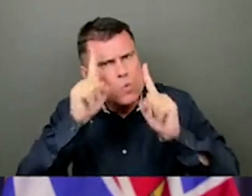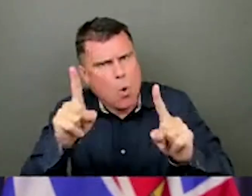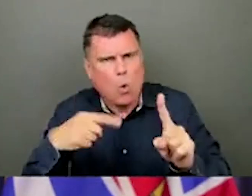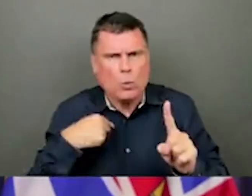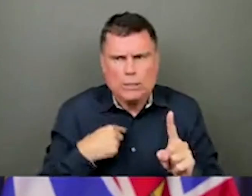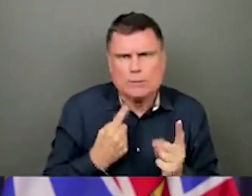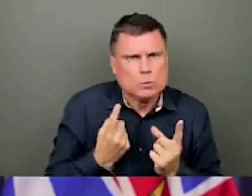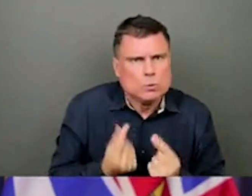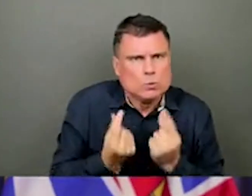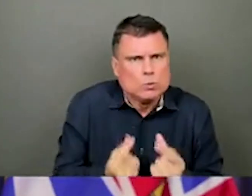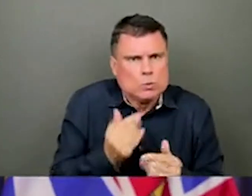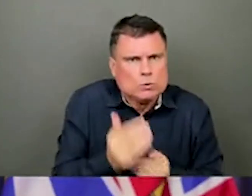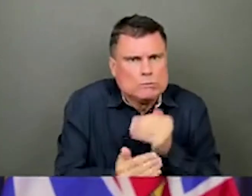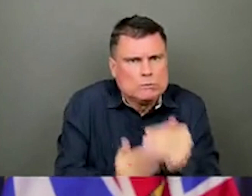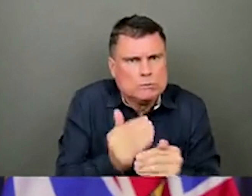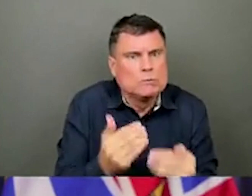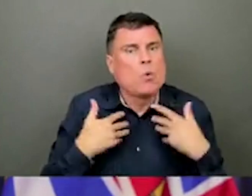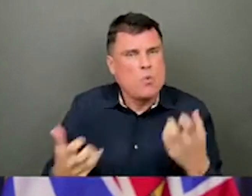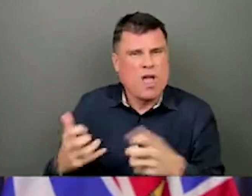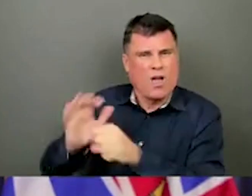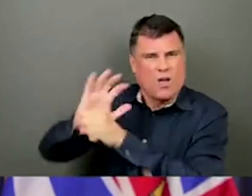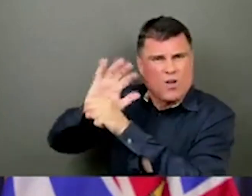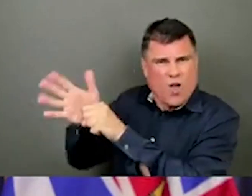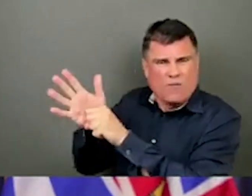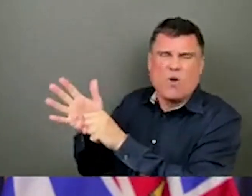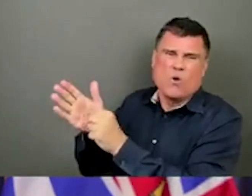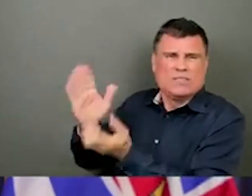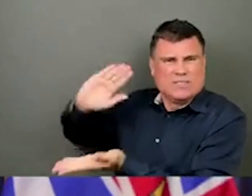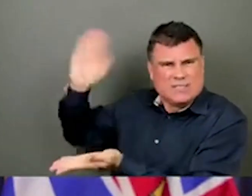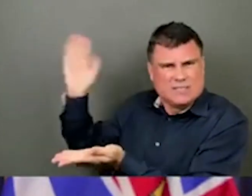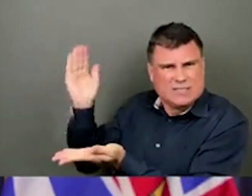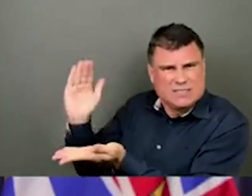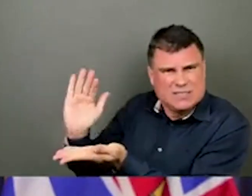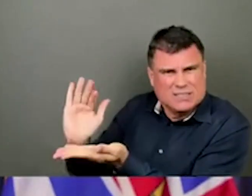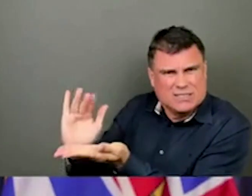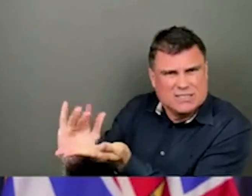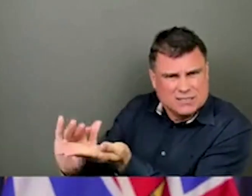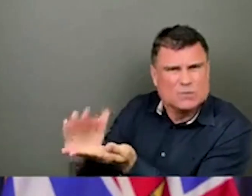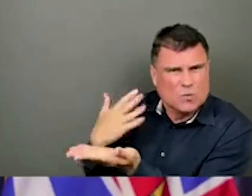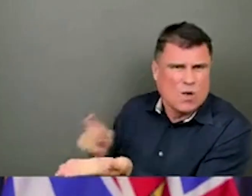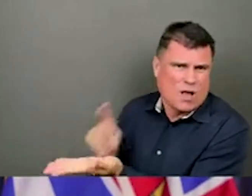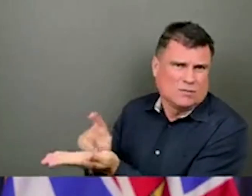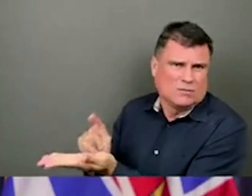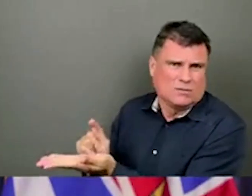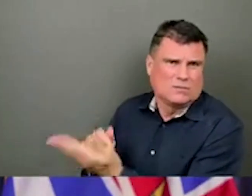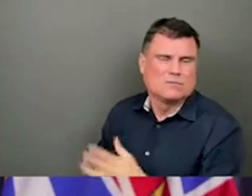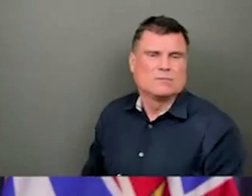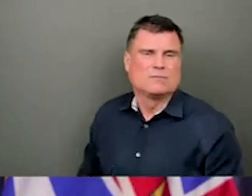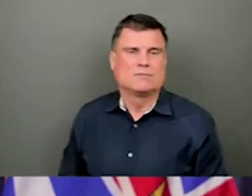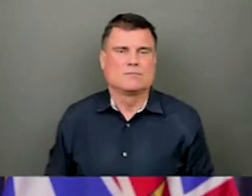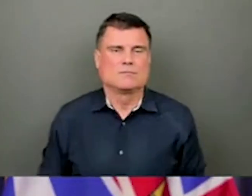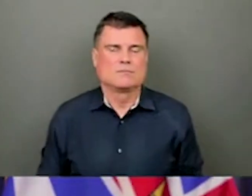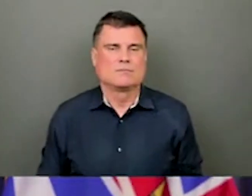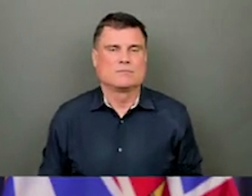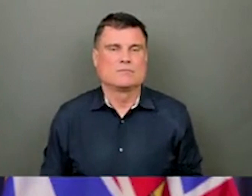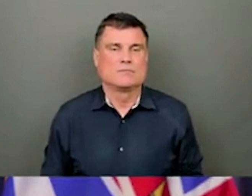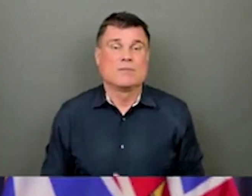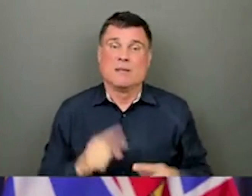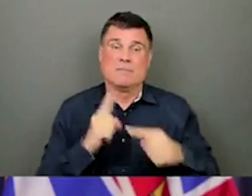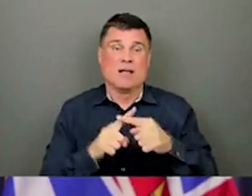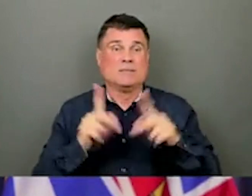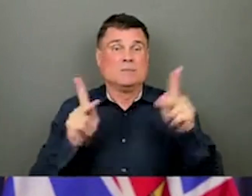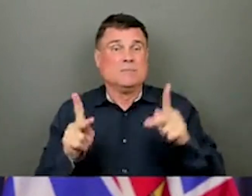into the rearview mirror for many British Columbians, but still very, very critically important to those who have already been infected, those who have not yet